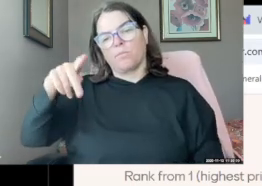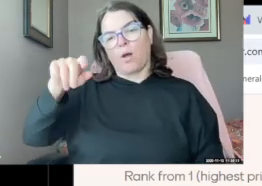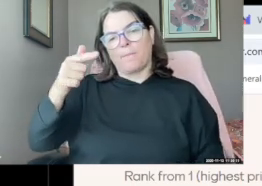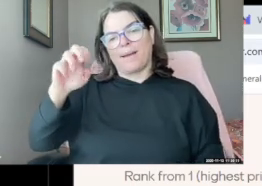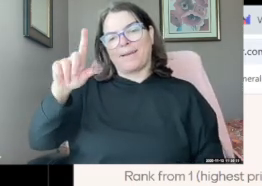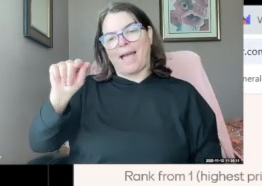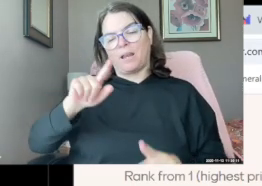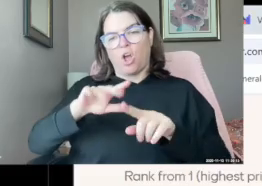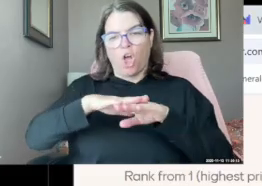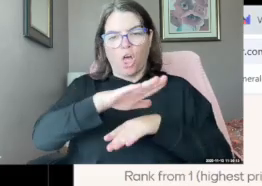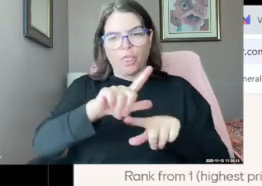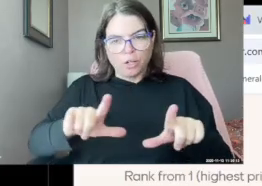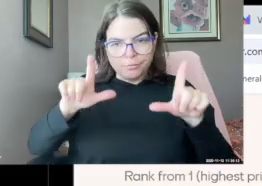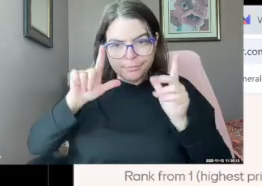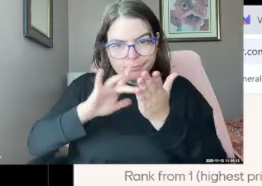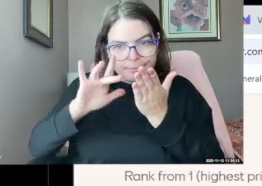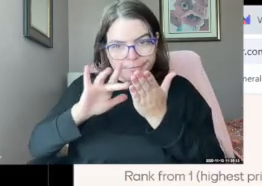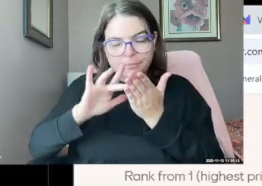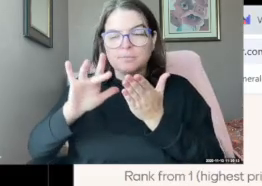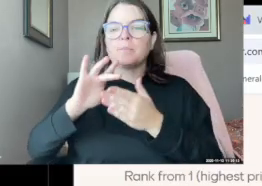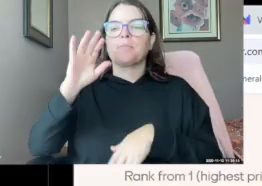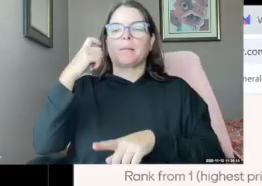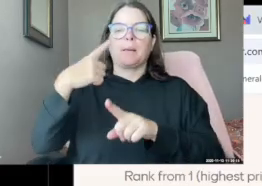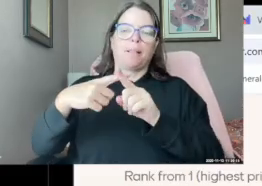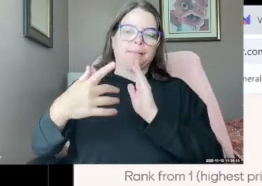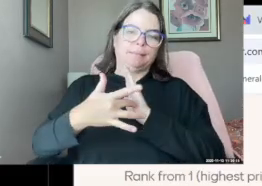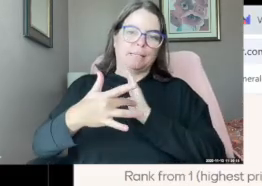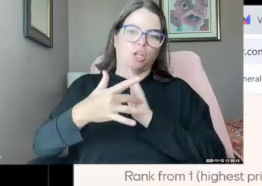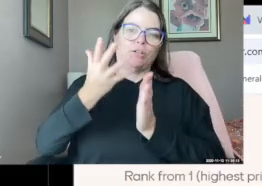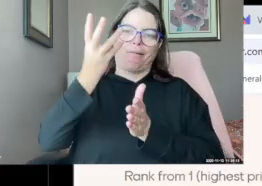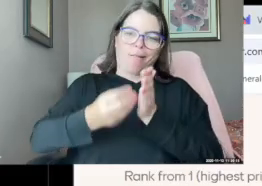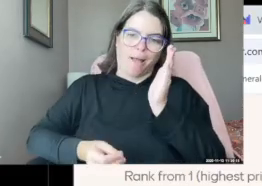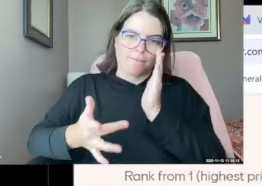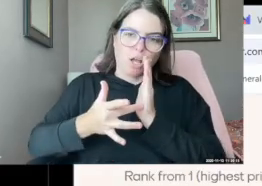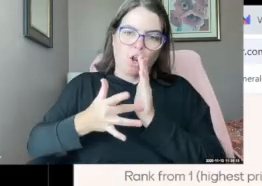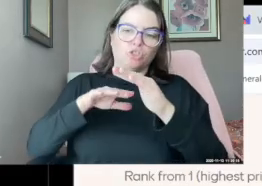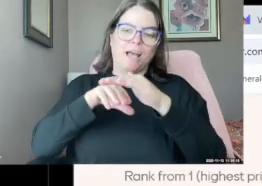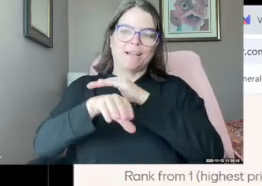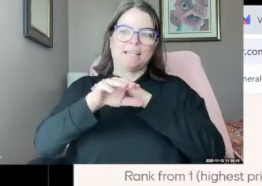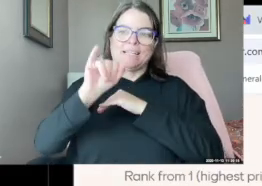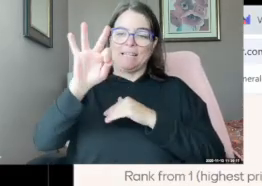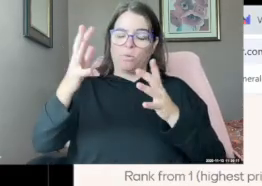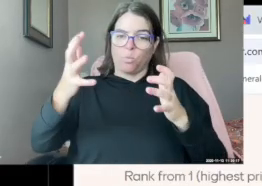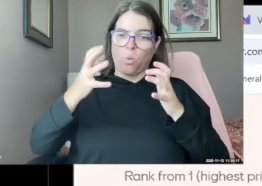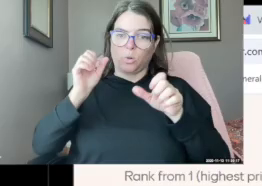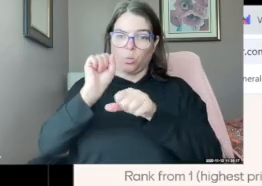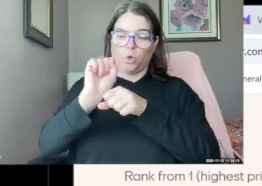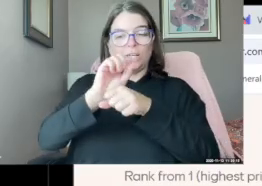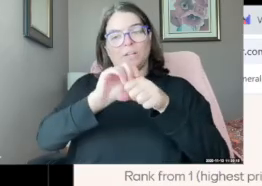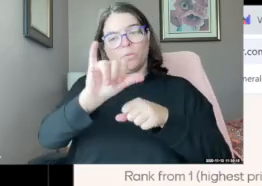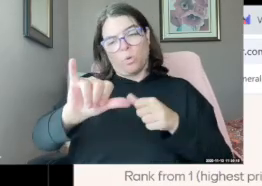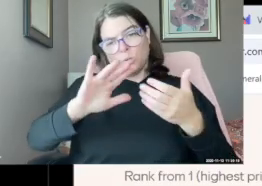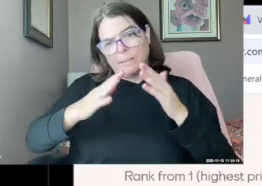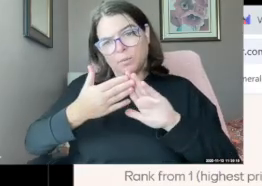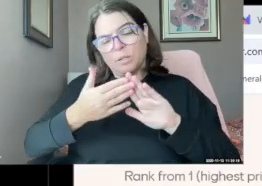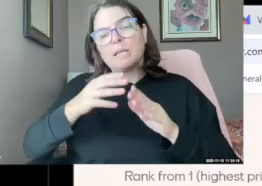of misinformation that they're seeing or propaganda that's being pushed to their screens and their devices.